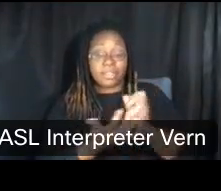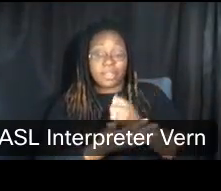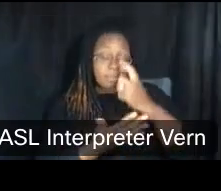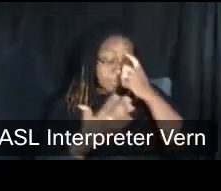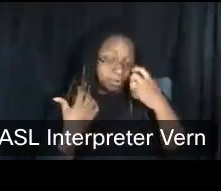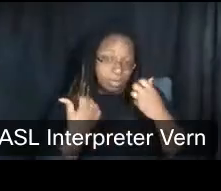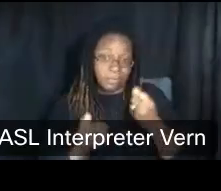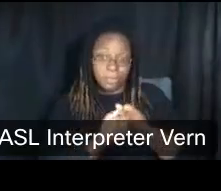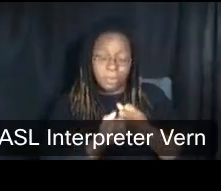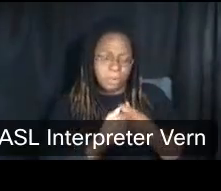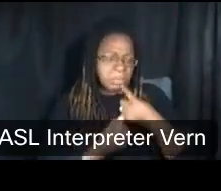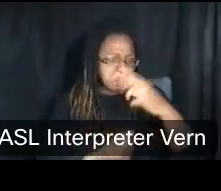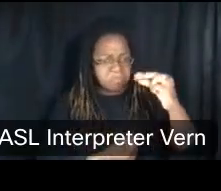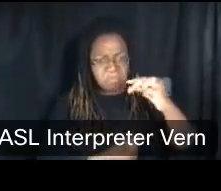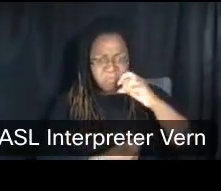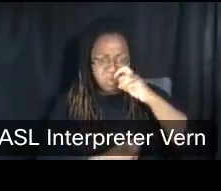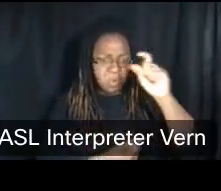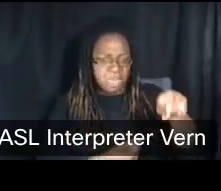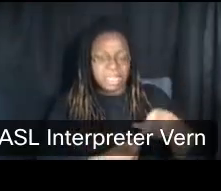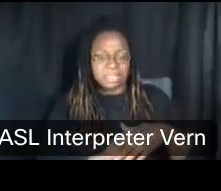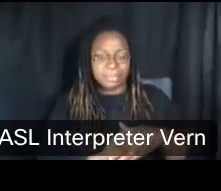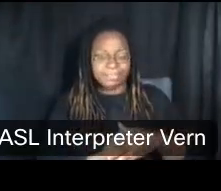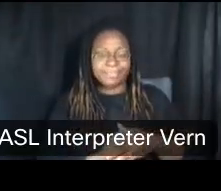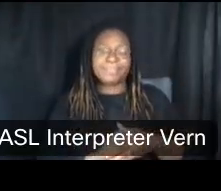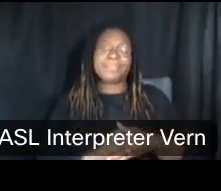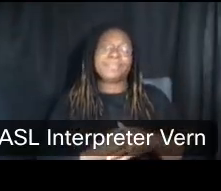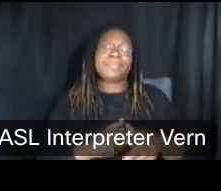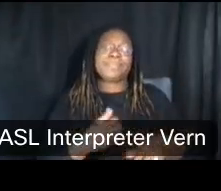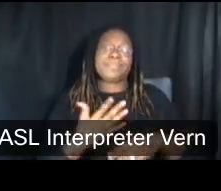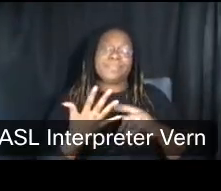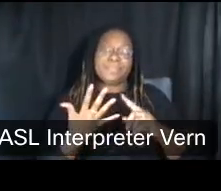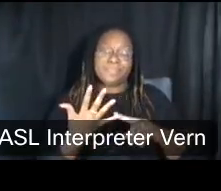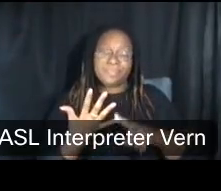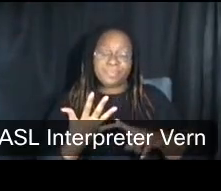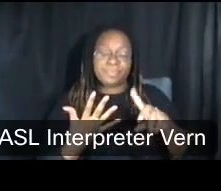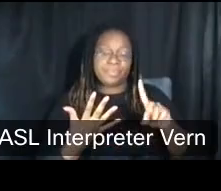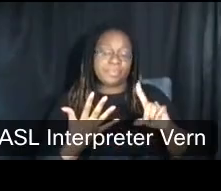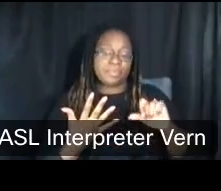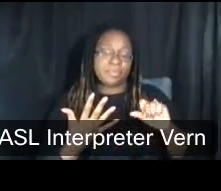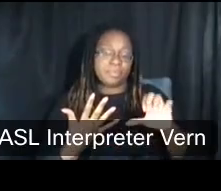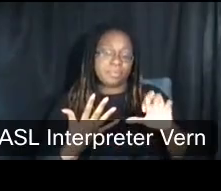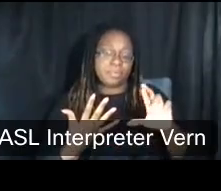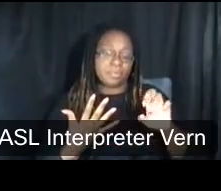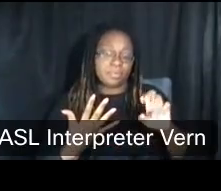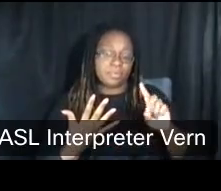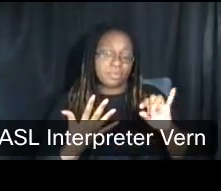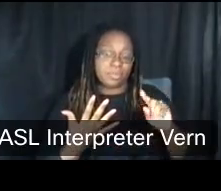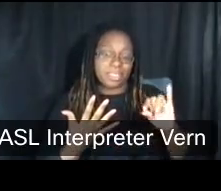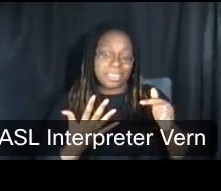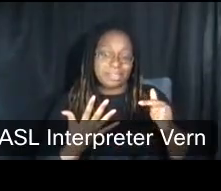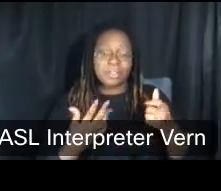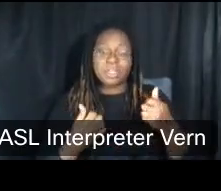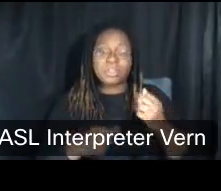that. Discrediting them. So, using mental health stigma to undermine them